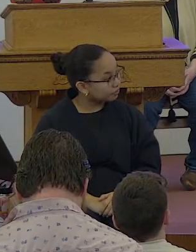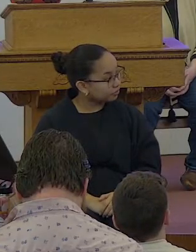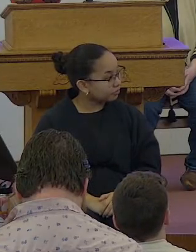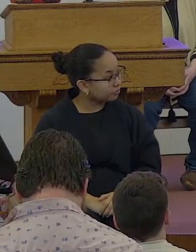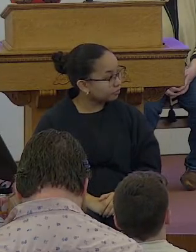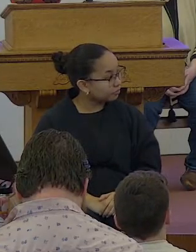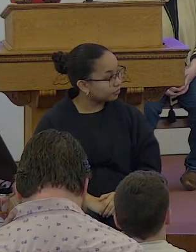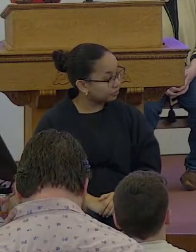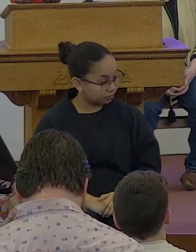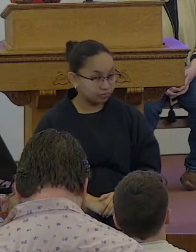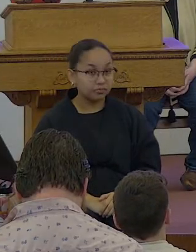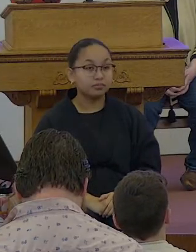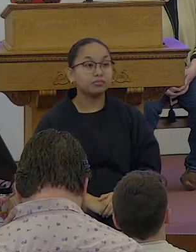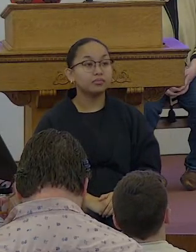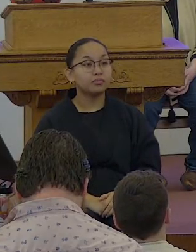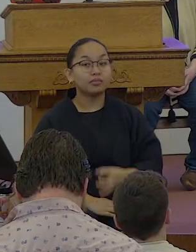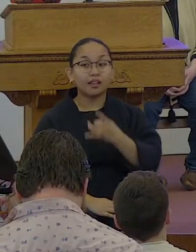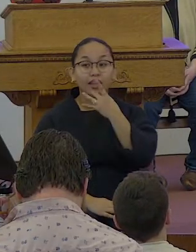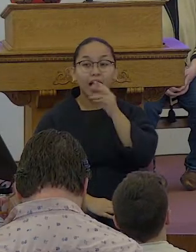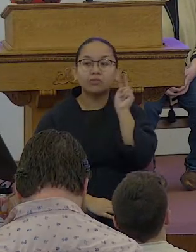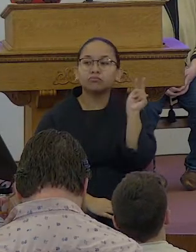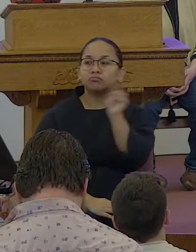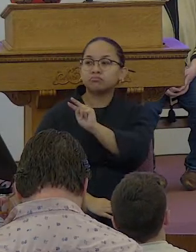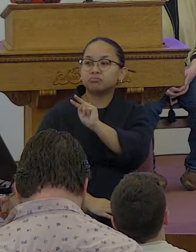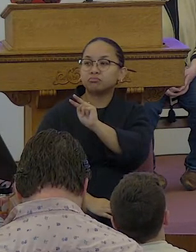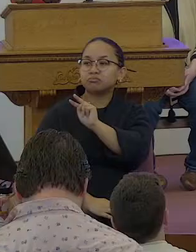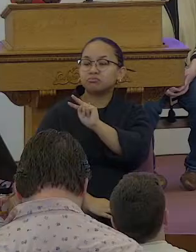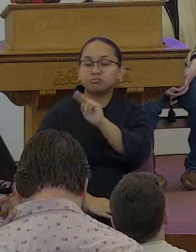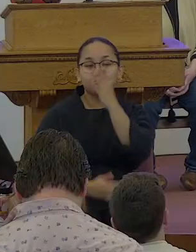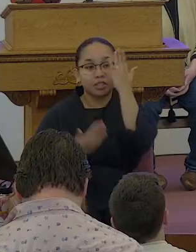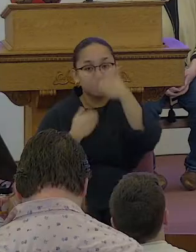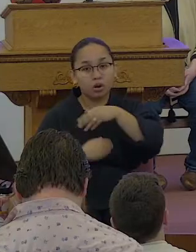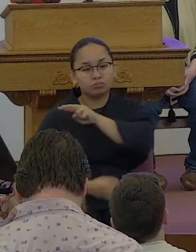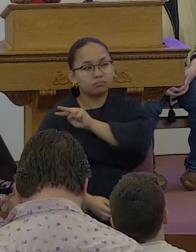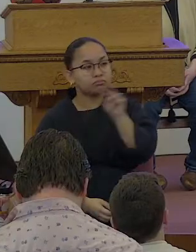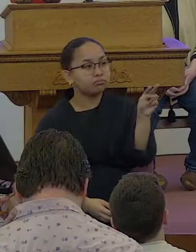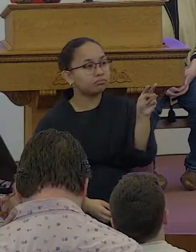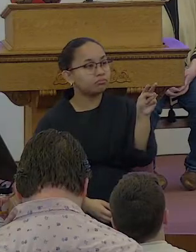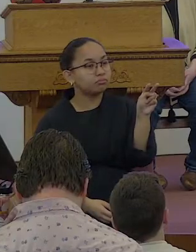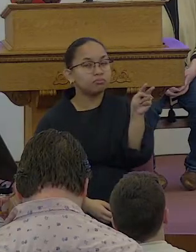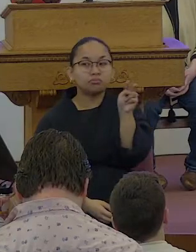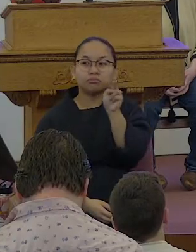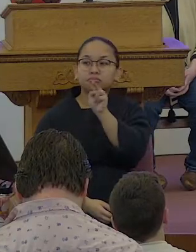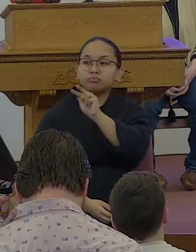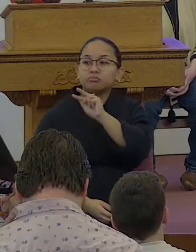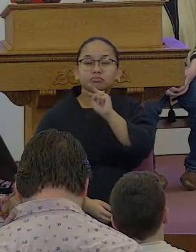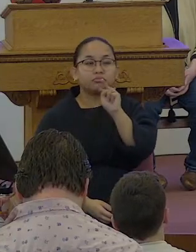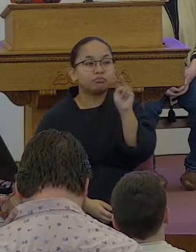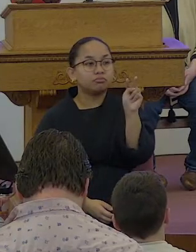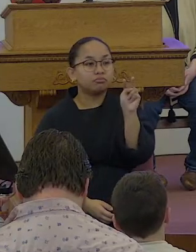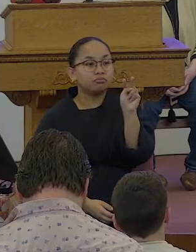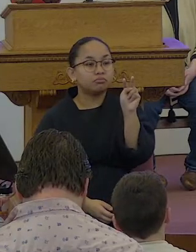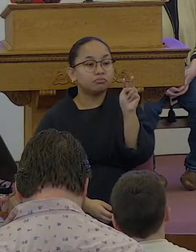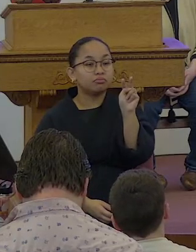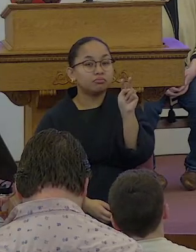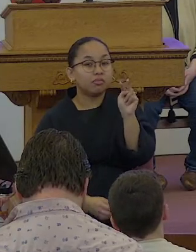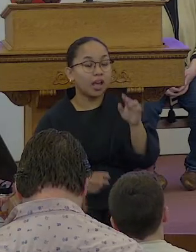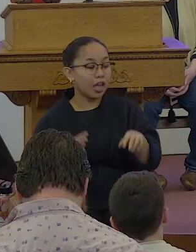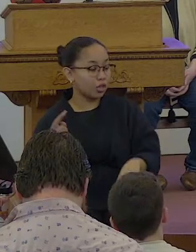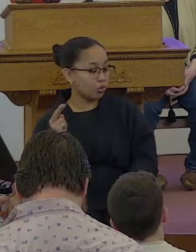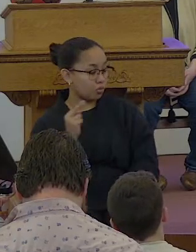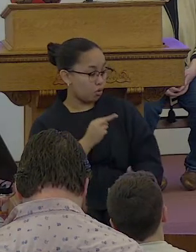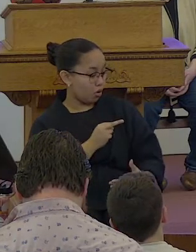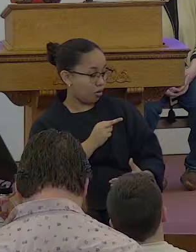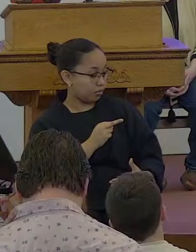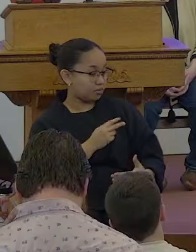Then she looked at the light, and she looked at the dark, and she looked at that little baby looking at